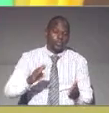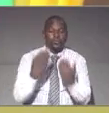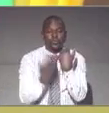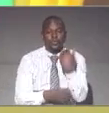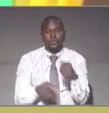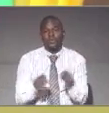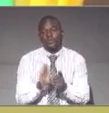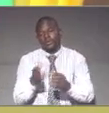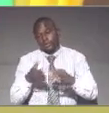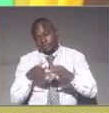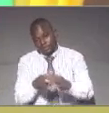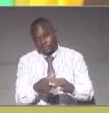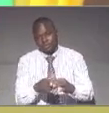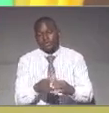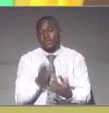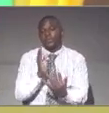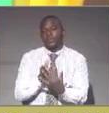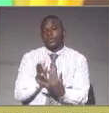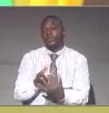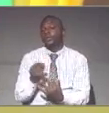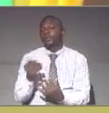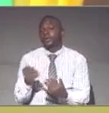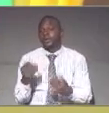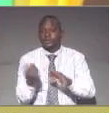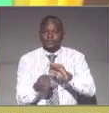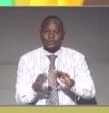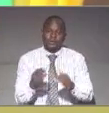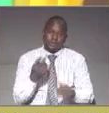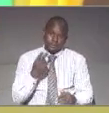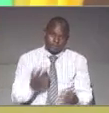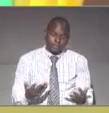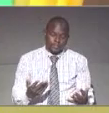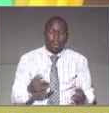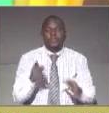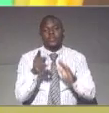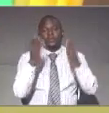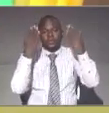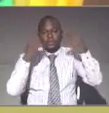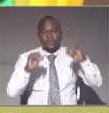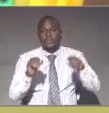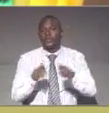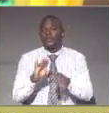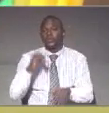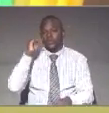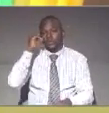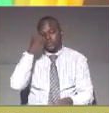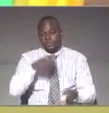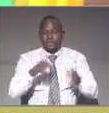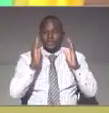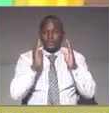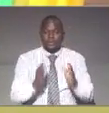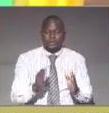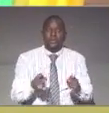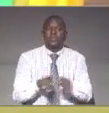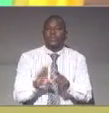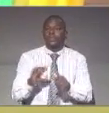can also lead us into middle income status, the way the president or the government is emphasizing.